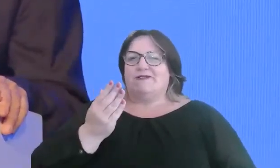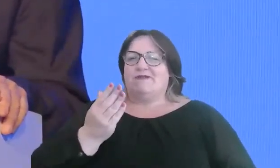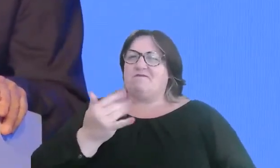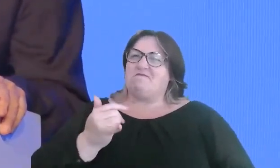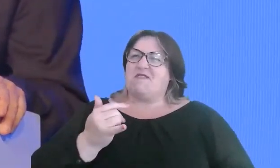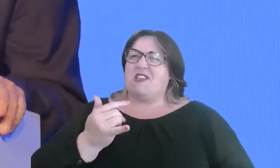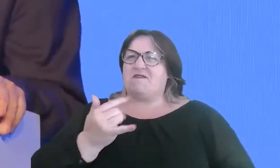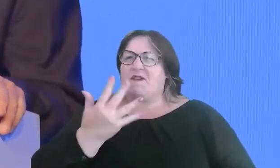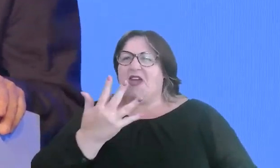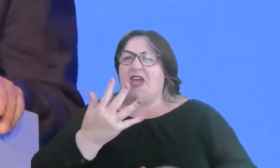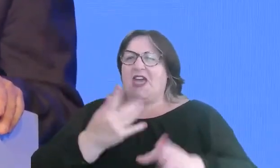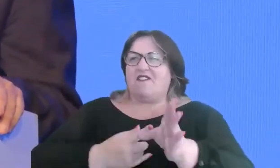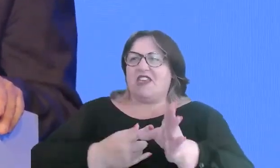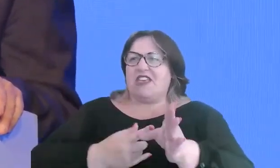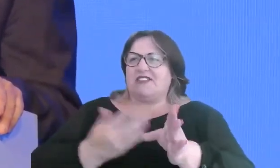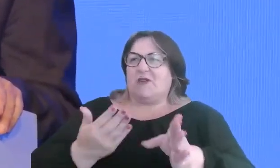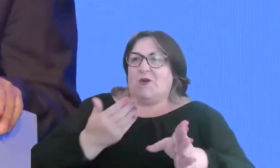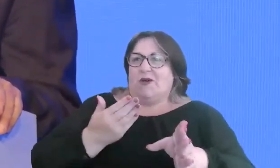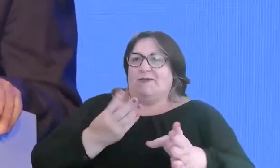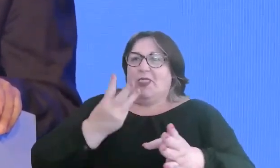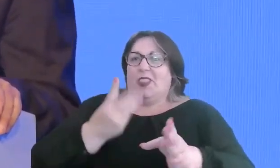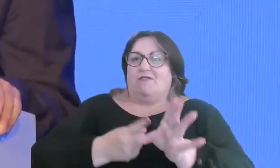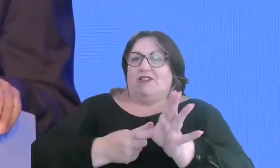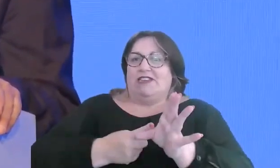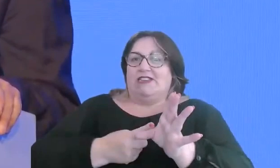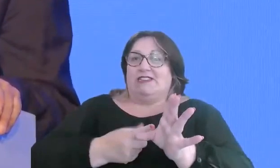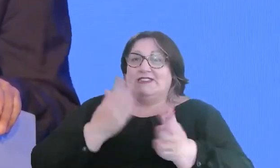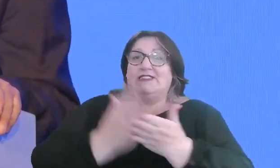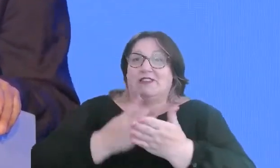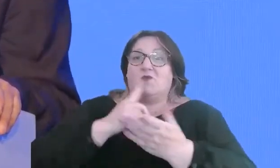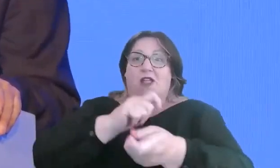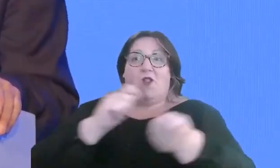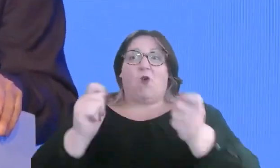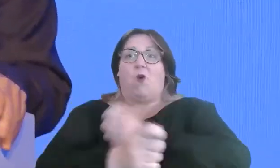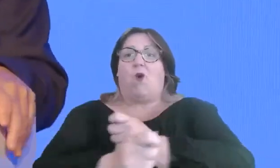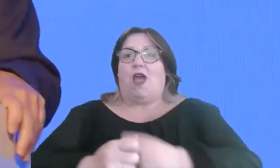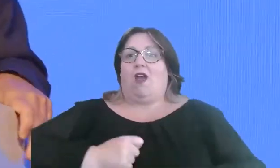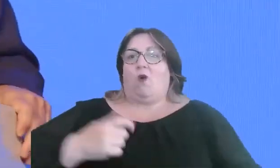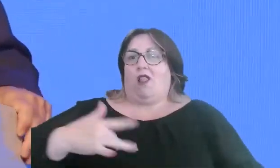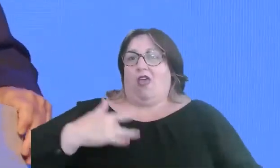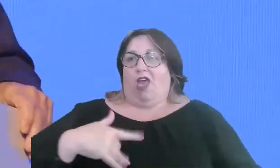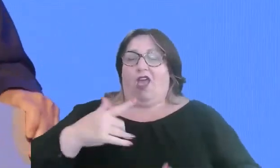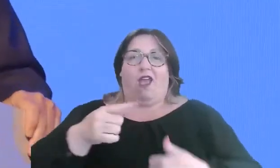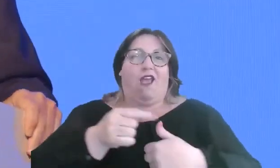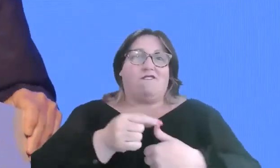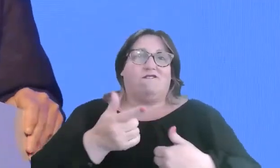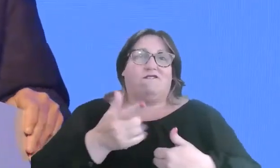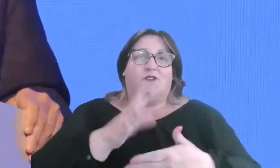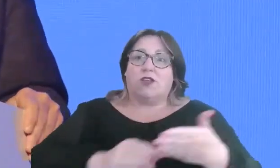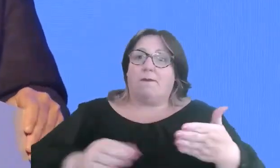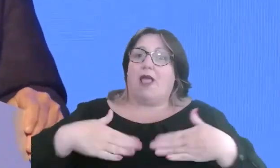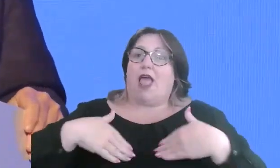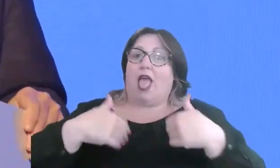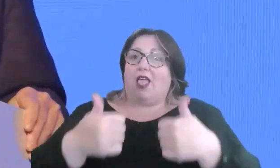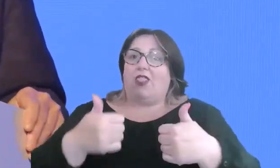great change in so many aspects of our life, whether that's in health, where I've seen for myself the